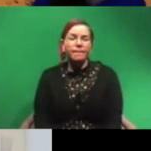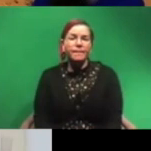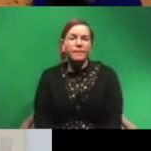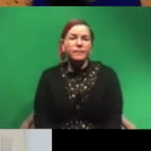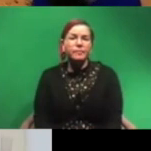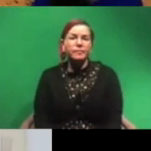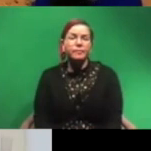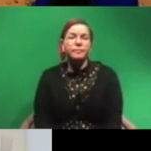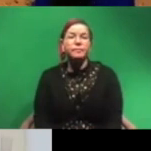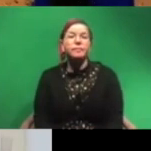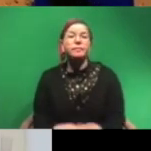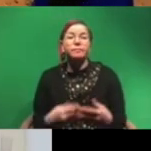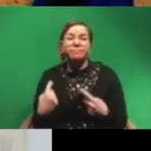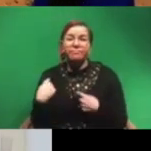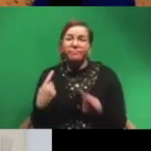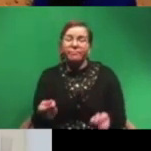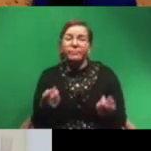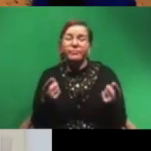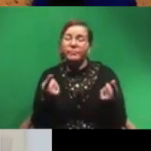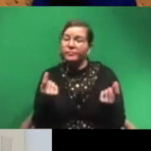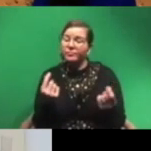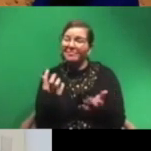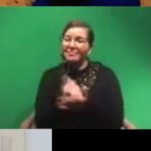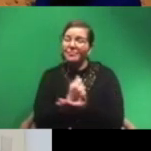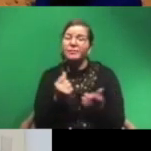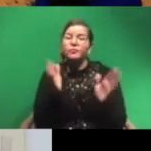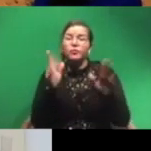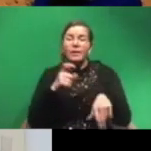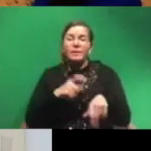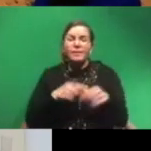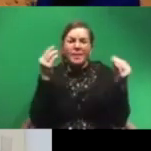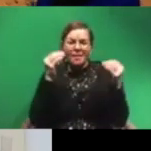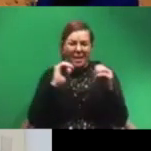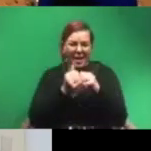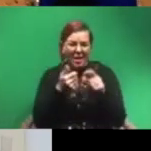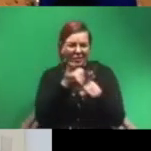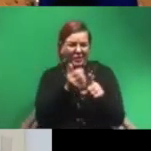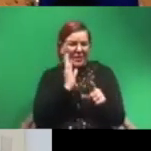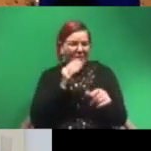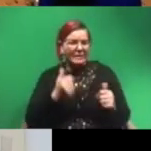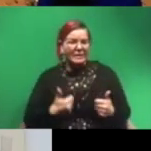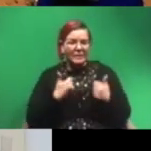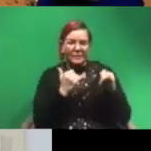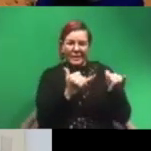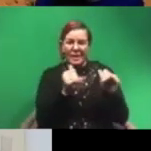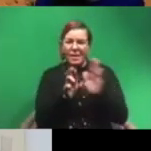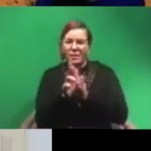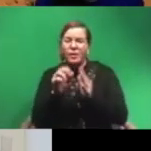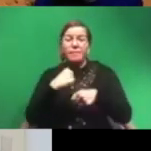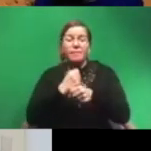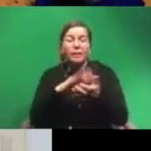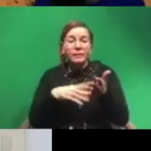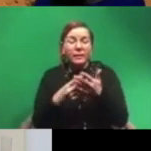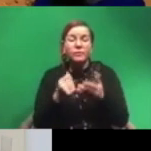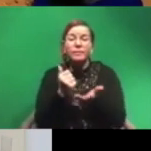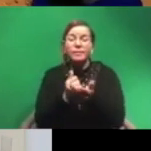In the meantime, this is a great time to think about how you would live like just like an astronaut. Make a schedule, help your family